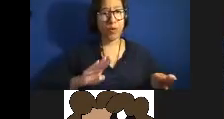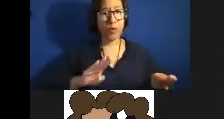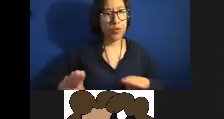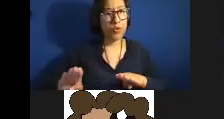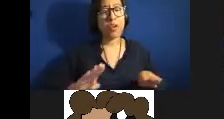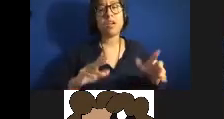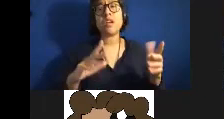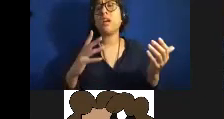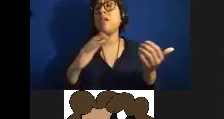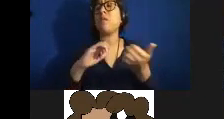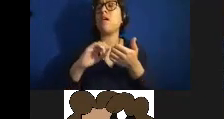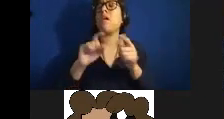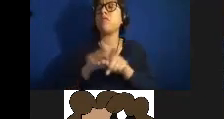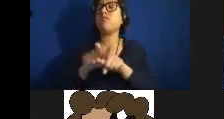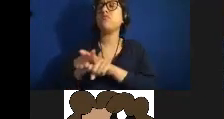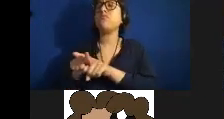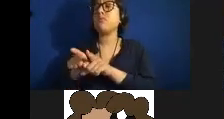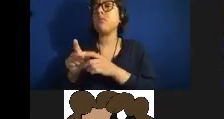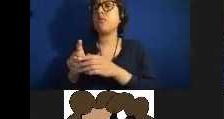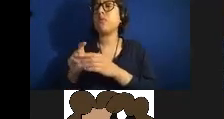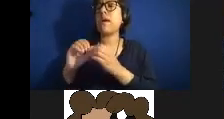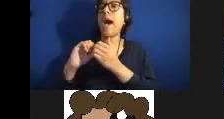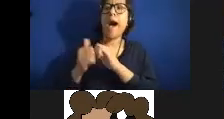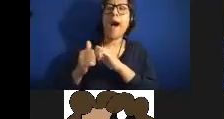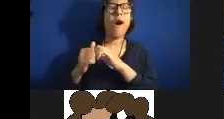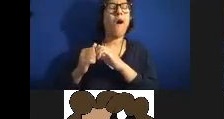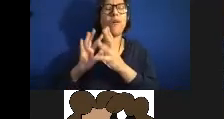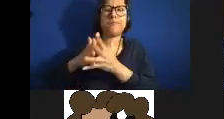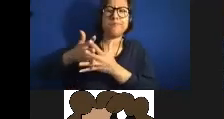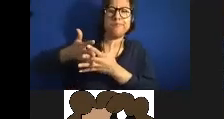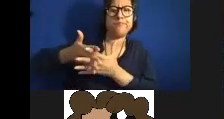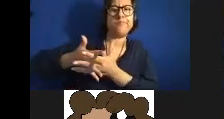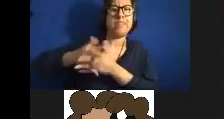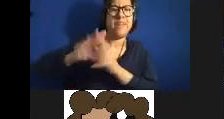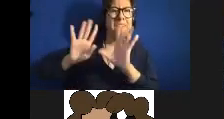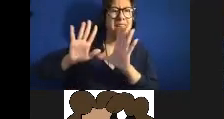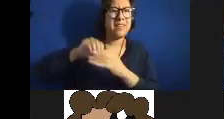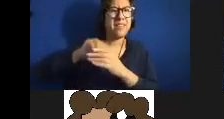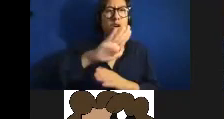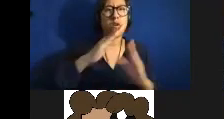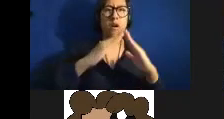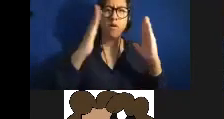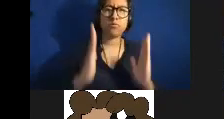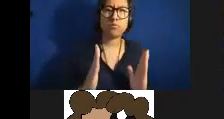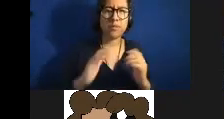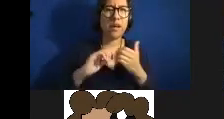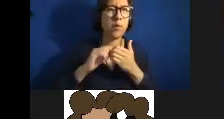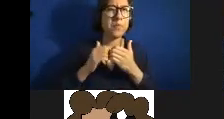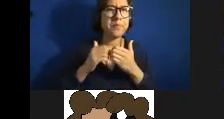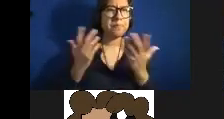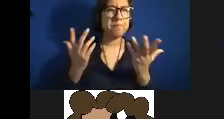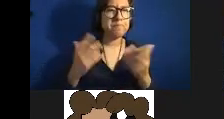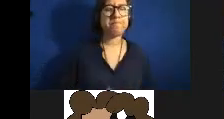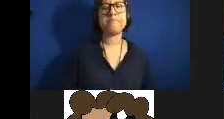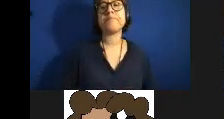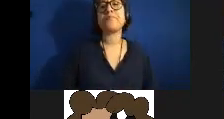violence was kind of playing in the home, and how we could, in partnership with some